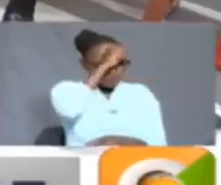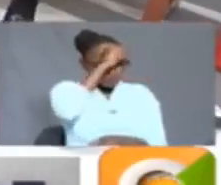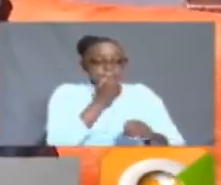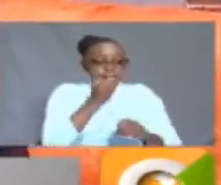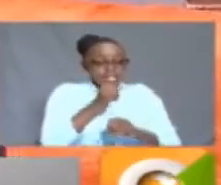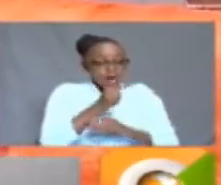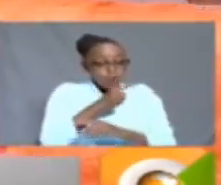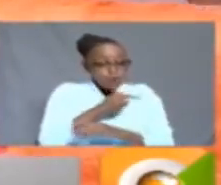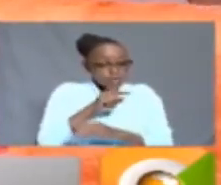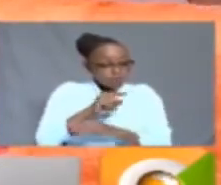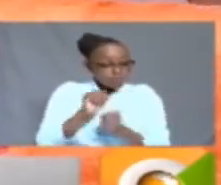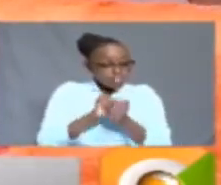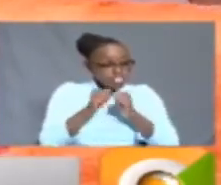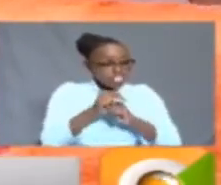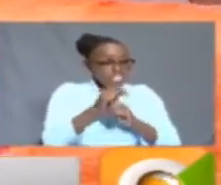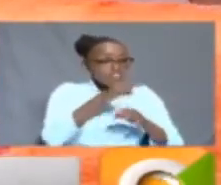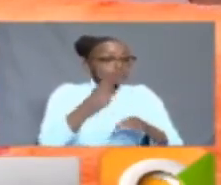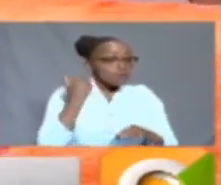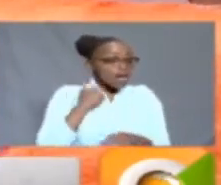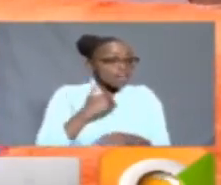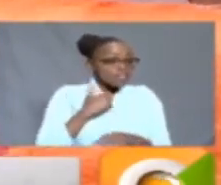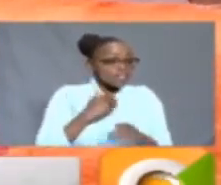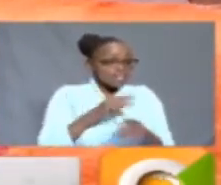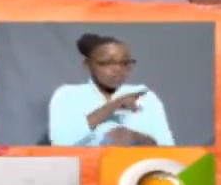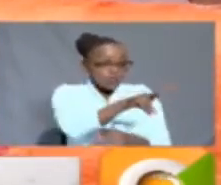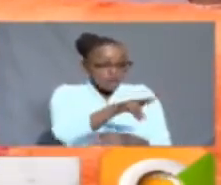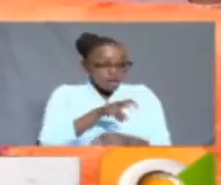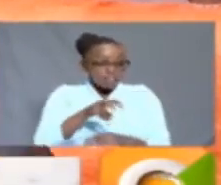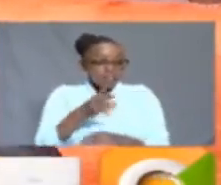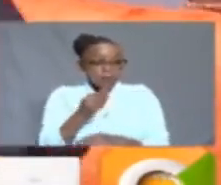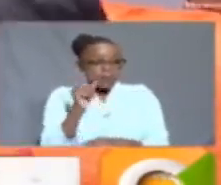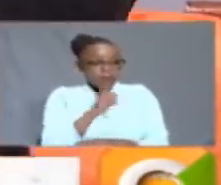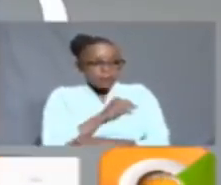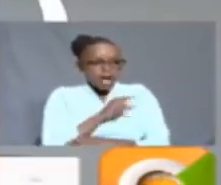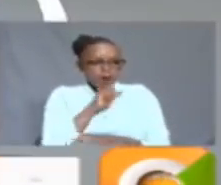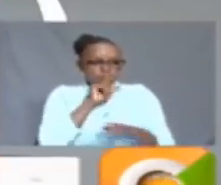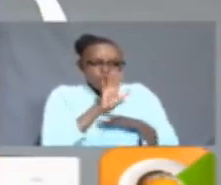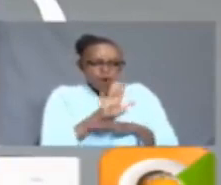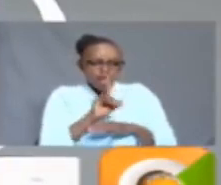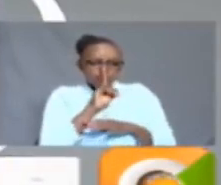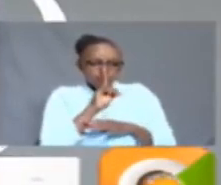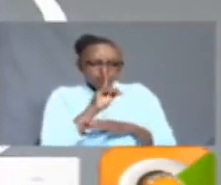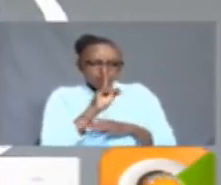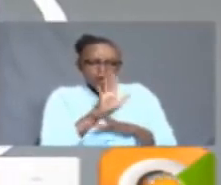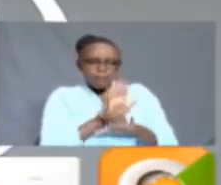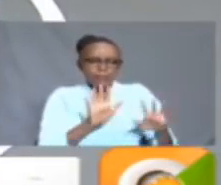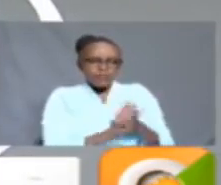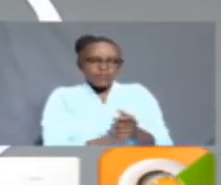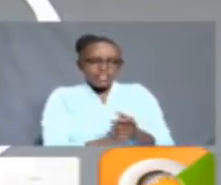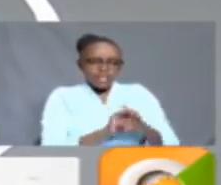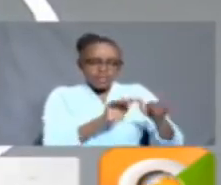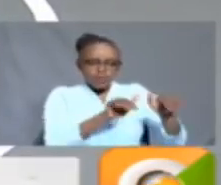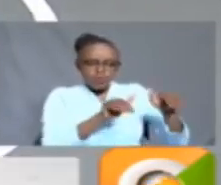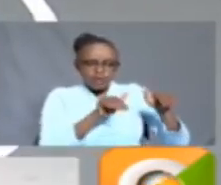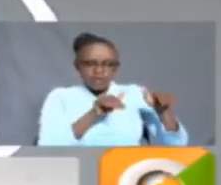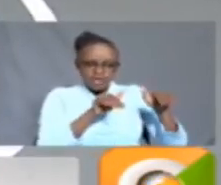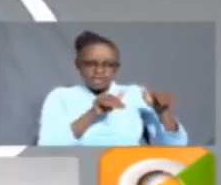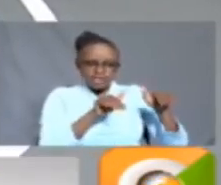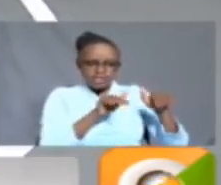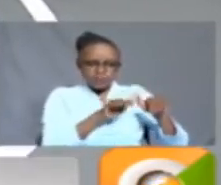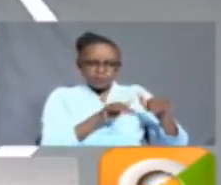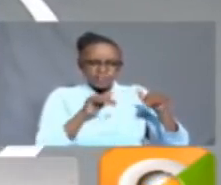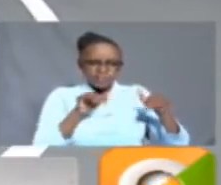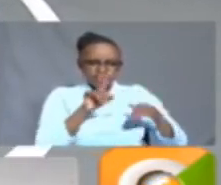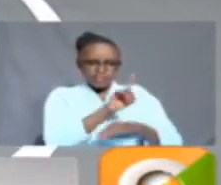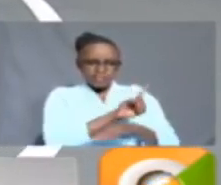son! If you are a thief, you have stolen money, keep quiet completely. Just wait. The